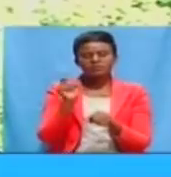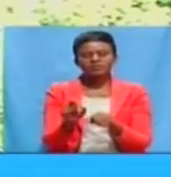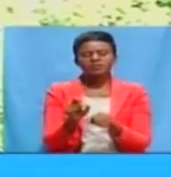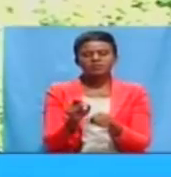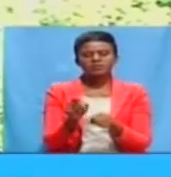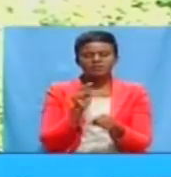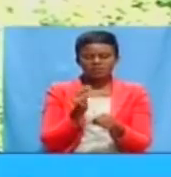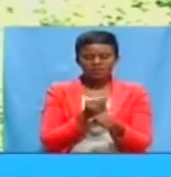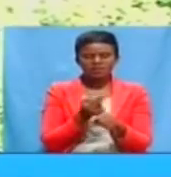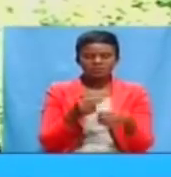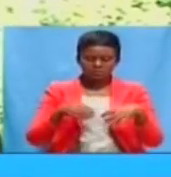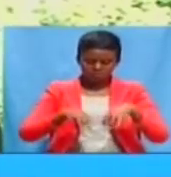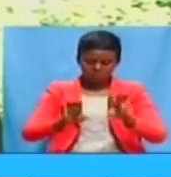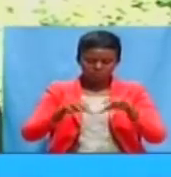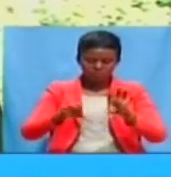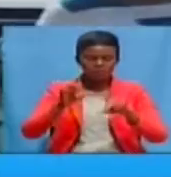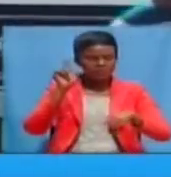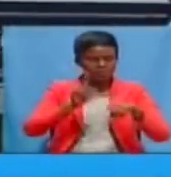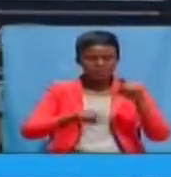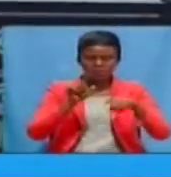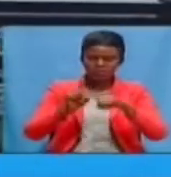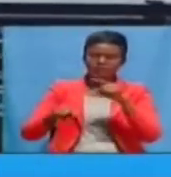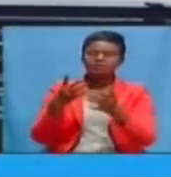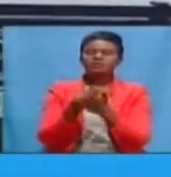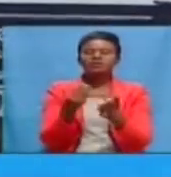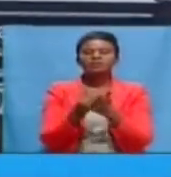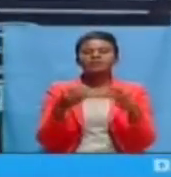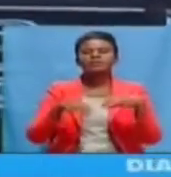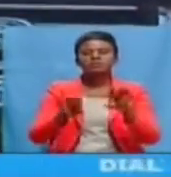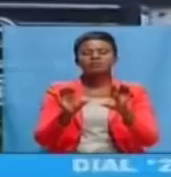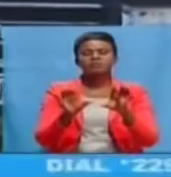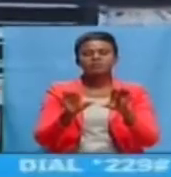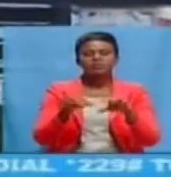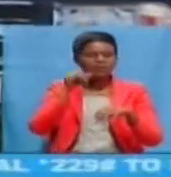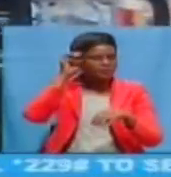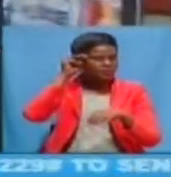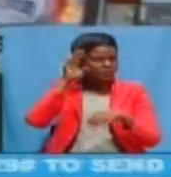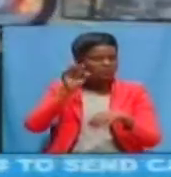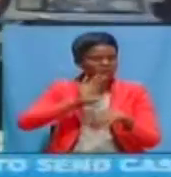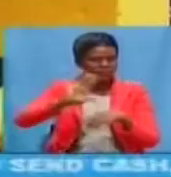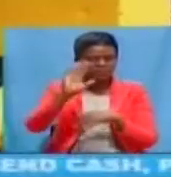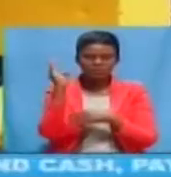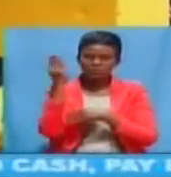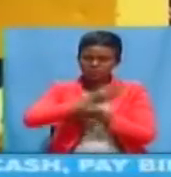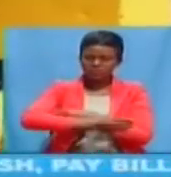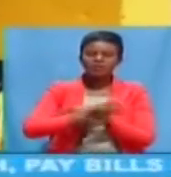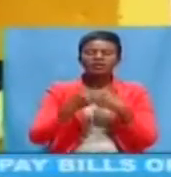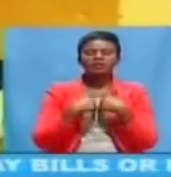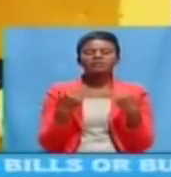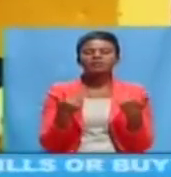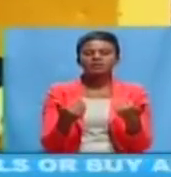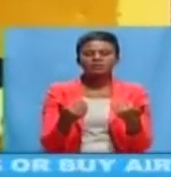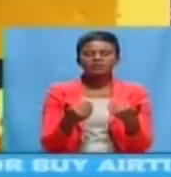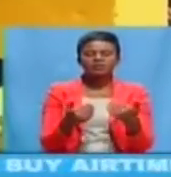We can't continue to lose money. The minister, who toured and inspected operations at the border post, has been briefed